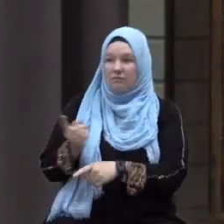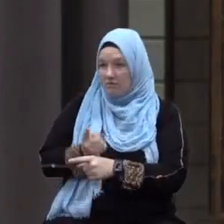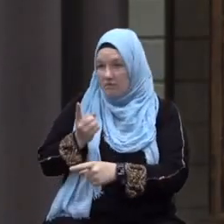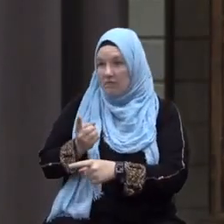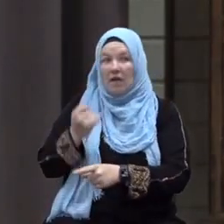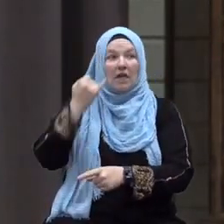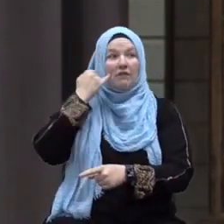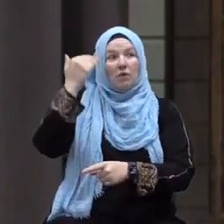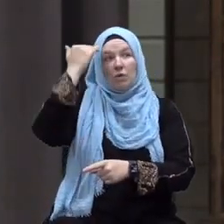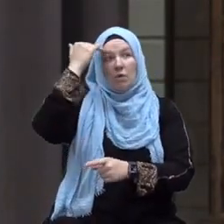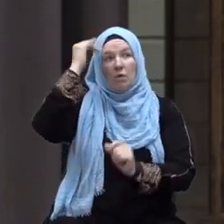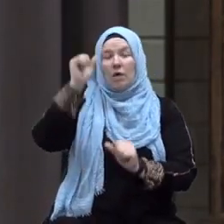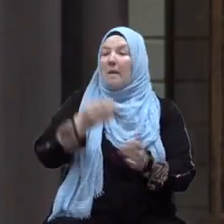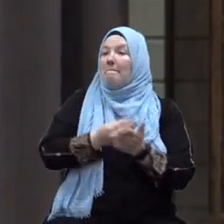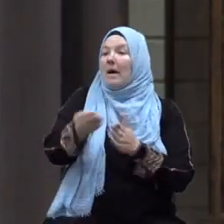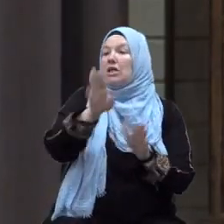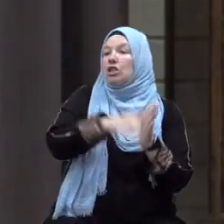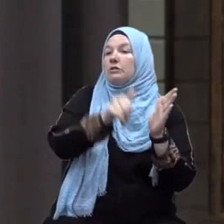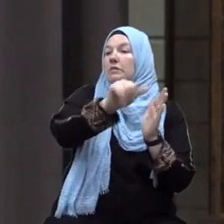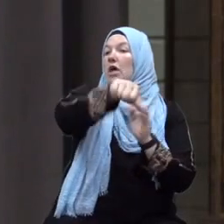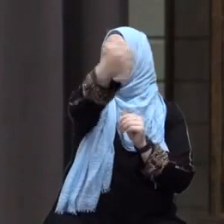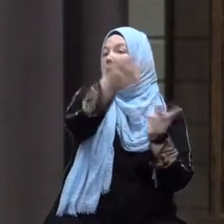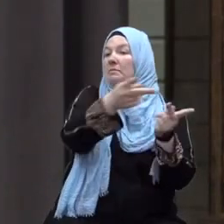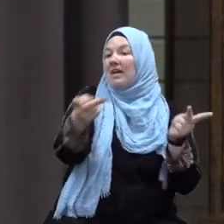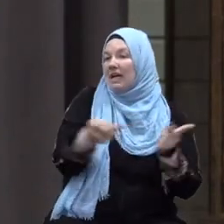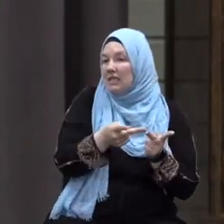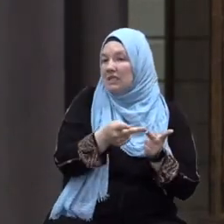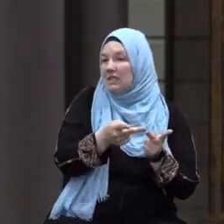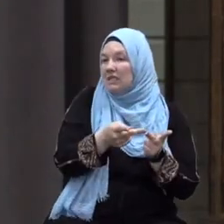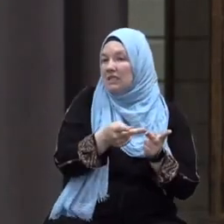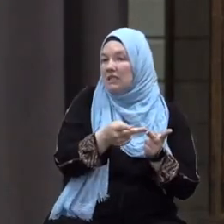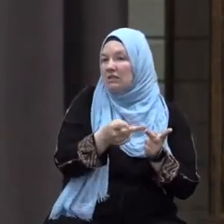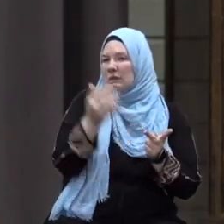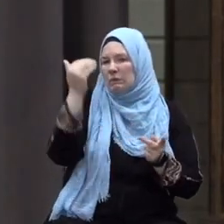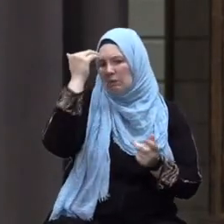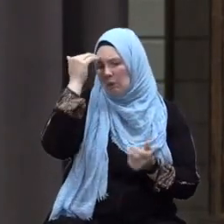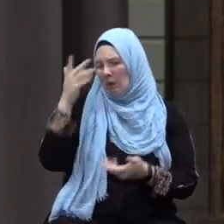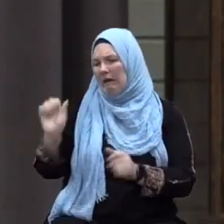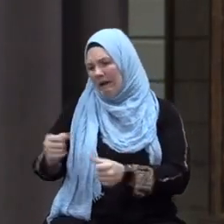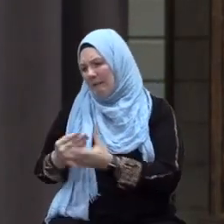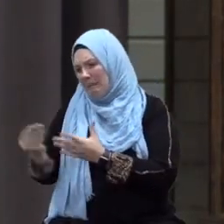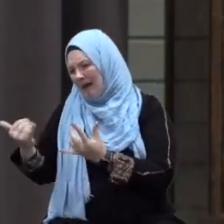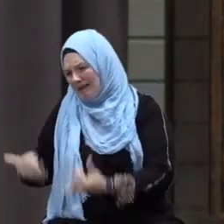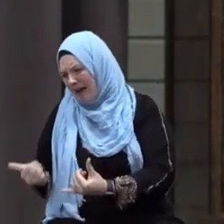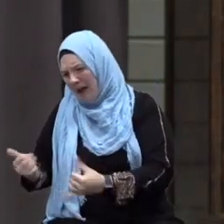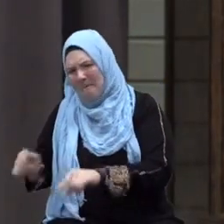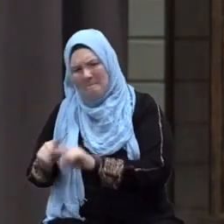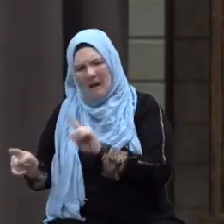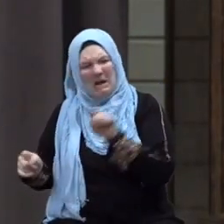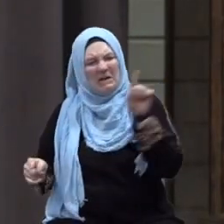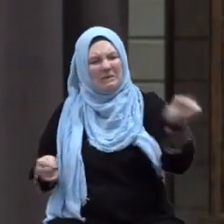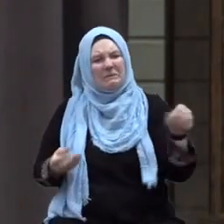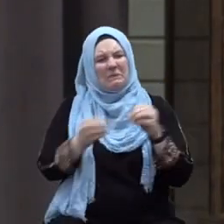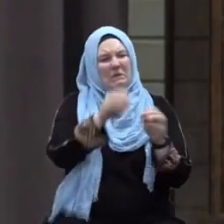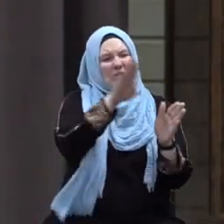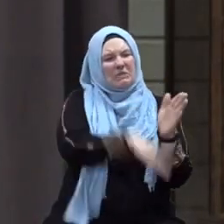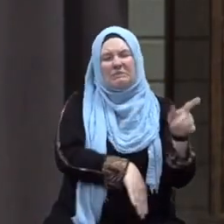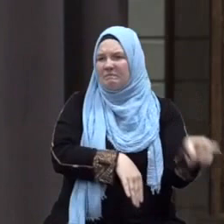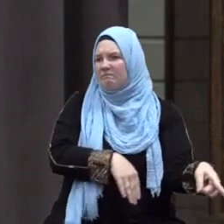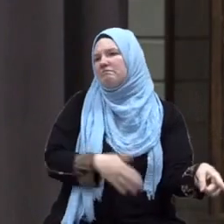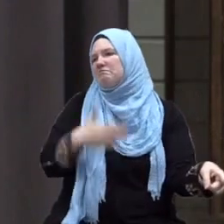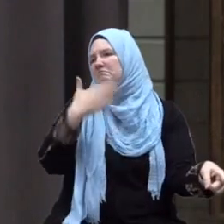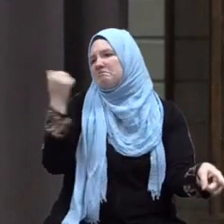know you can get it cheaper somewhere else, you calculate your risk and your benefit and your time and